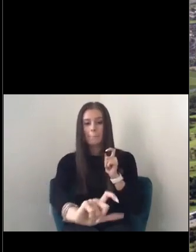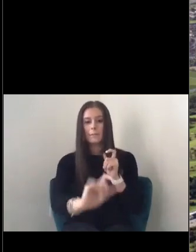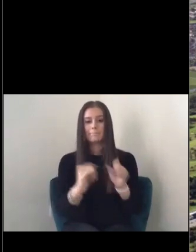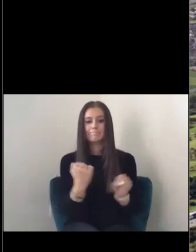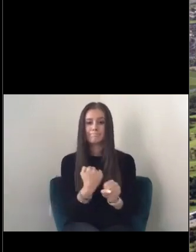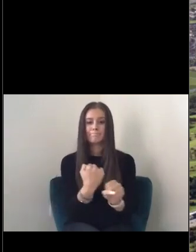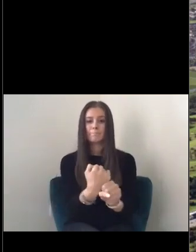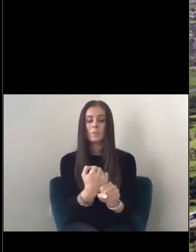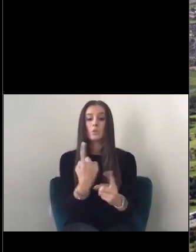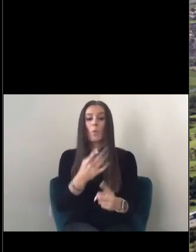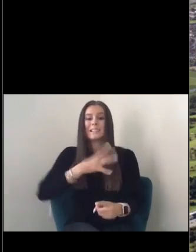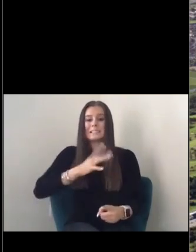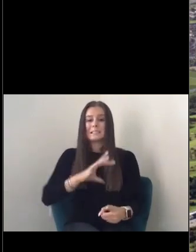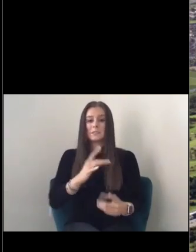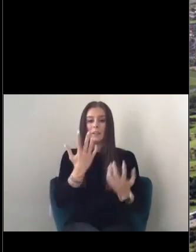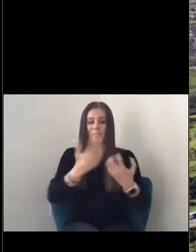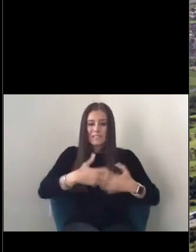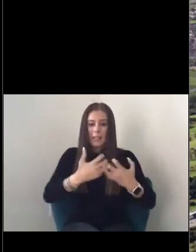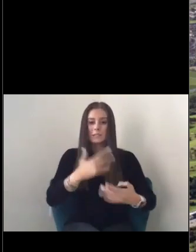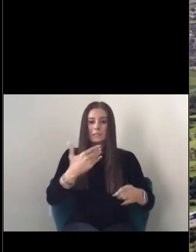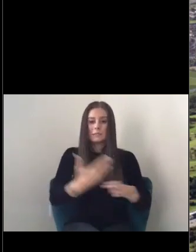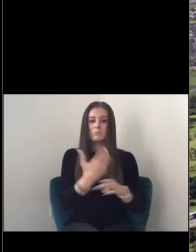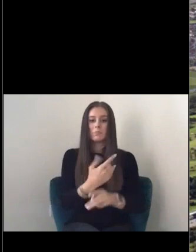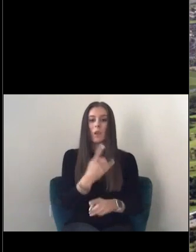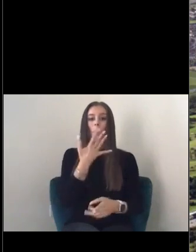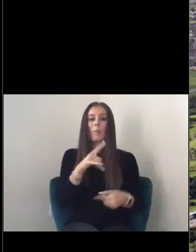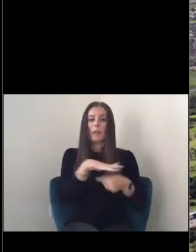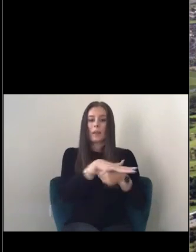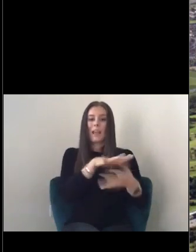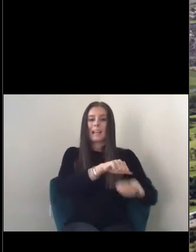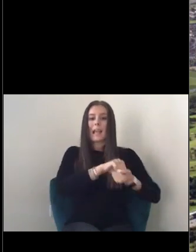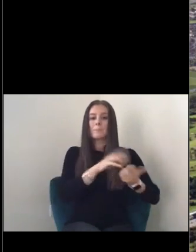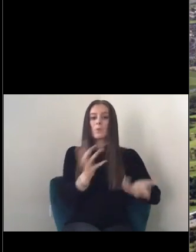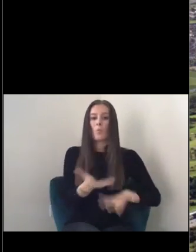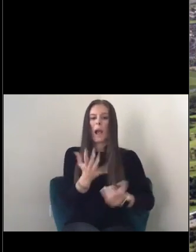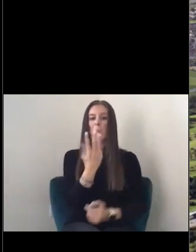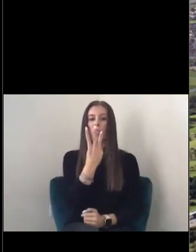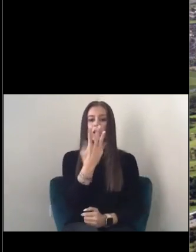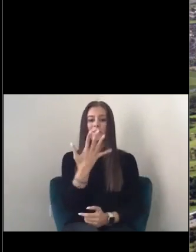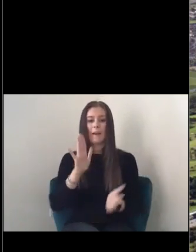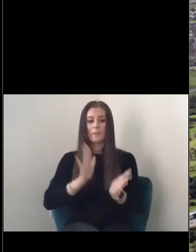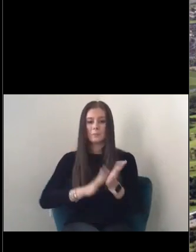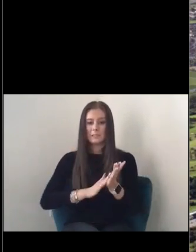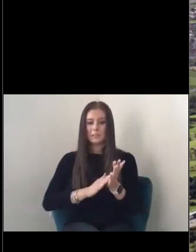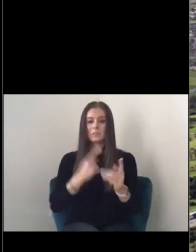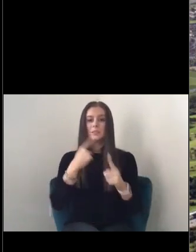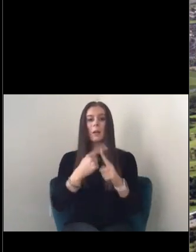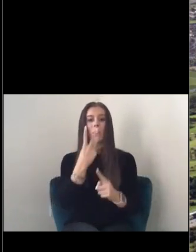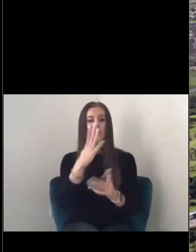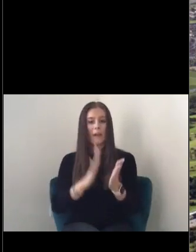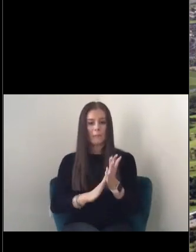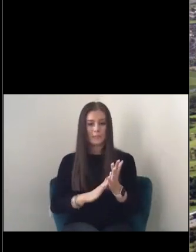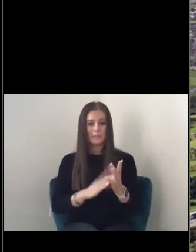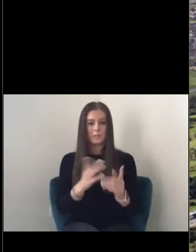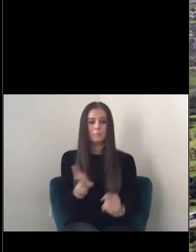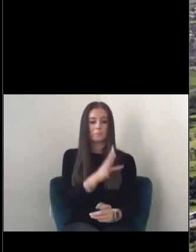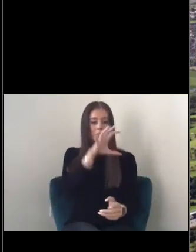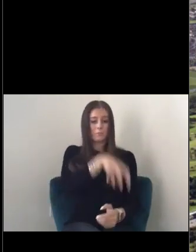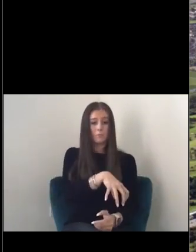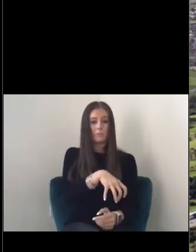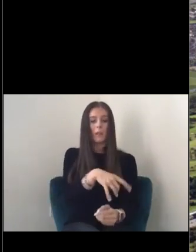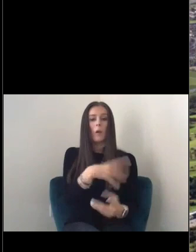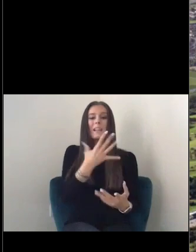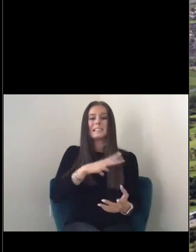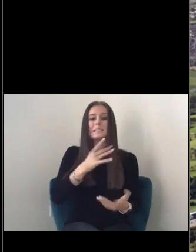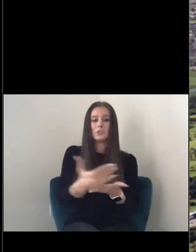including equipment, would be located within an area approximately 35 meters by 35 meters and would include fencing for